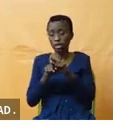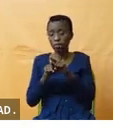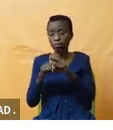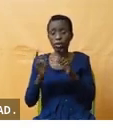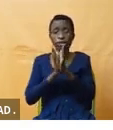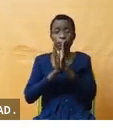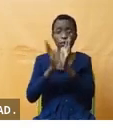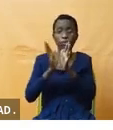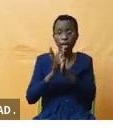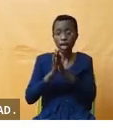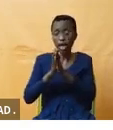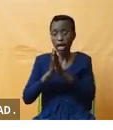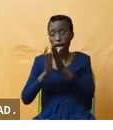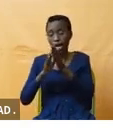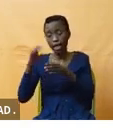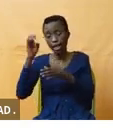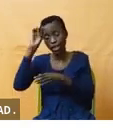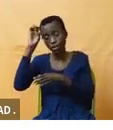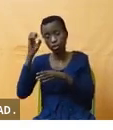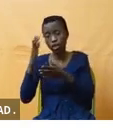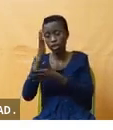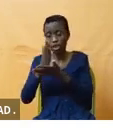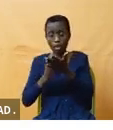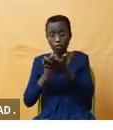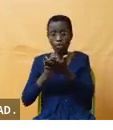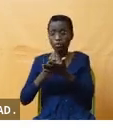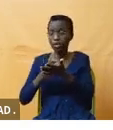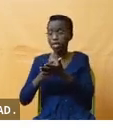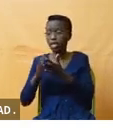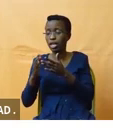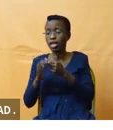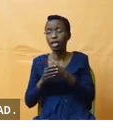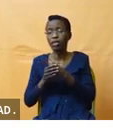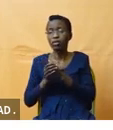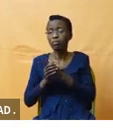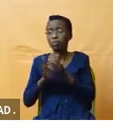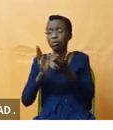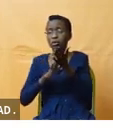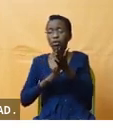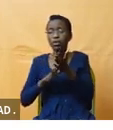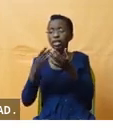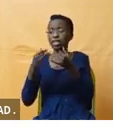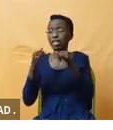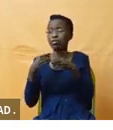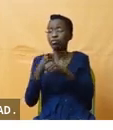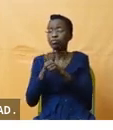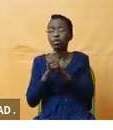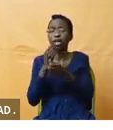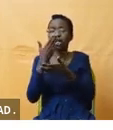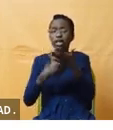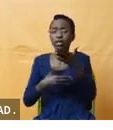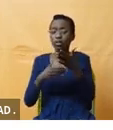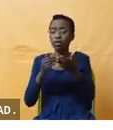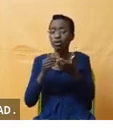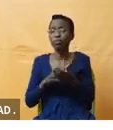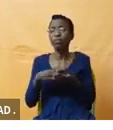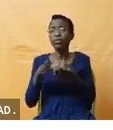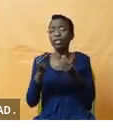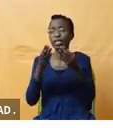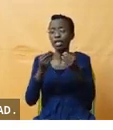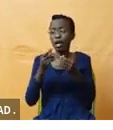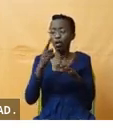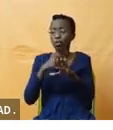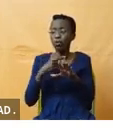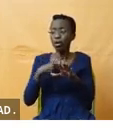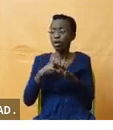So those are some of the recommendations that we are making. Try to simplify these documents so that when you do public participation, then it's understood